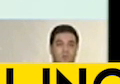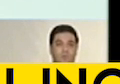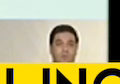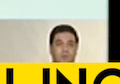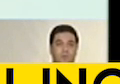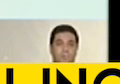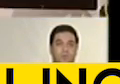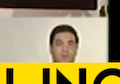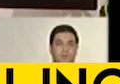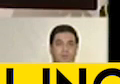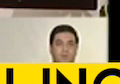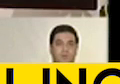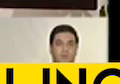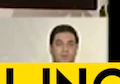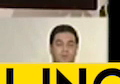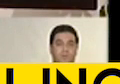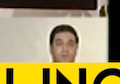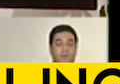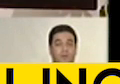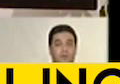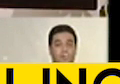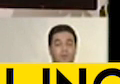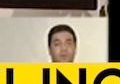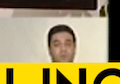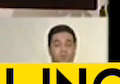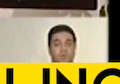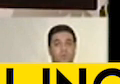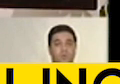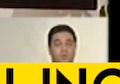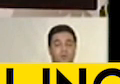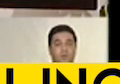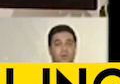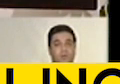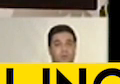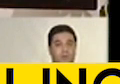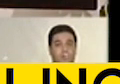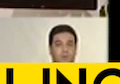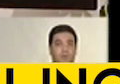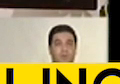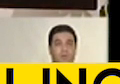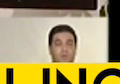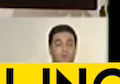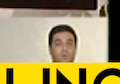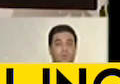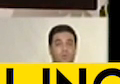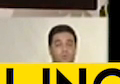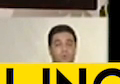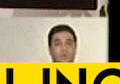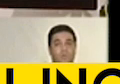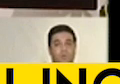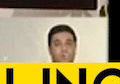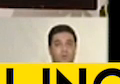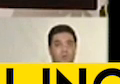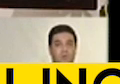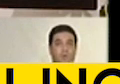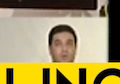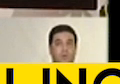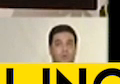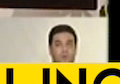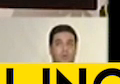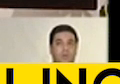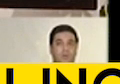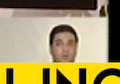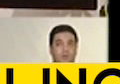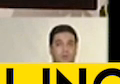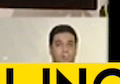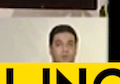ettiramiz. Qadrli o'quvchilar, o'tilgan darsda ushbu ruboysini tahlili bilan tanishgan